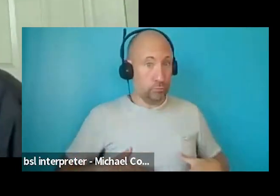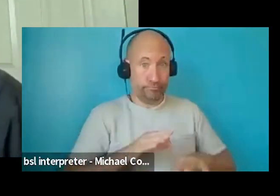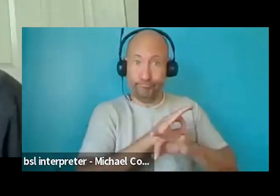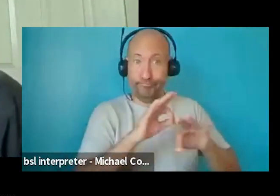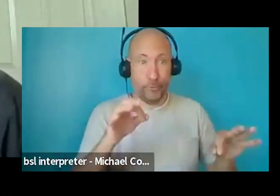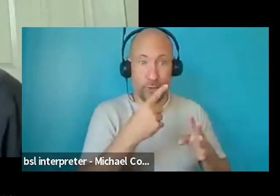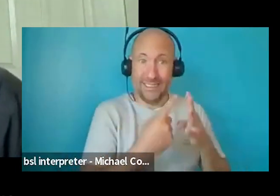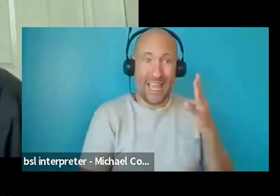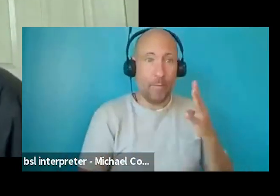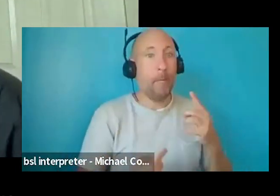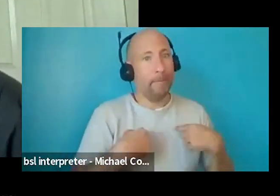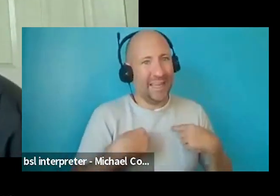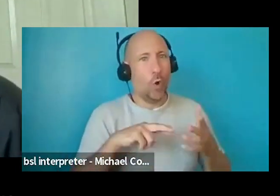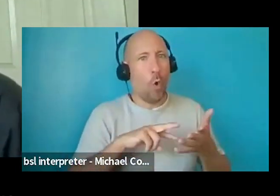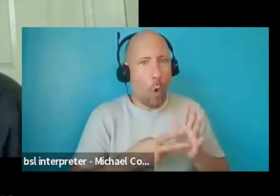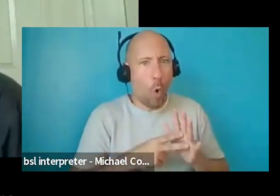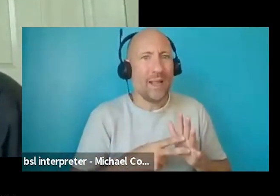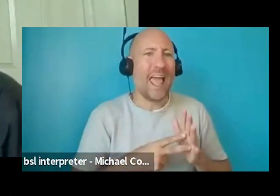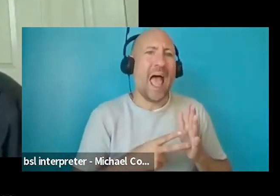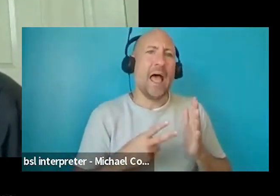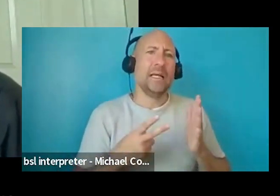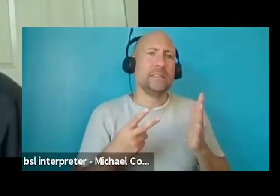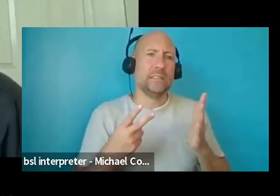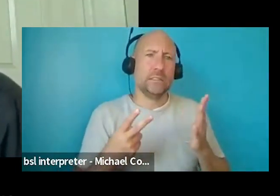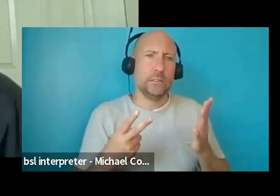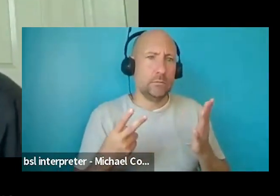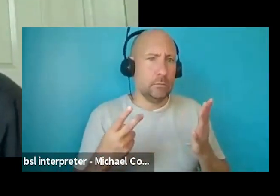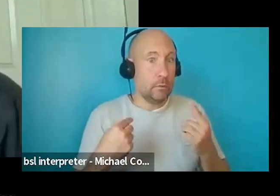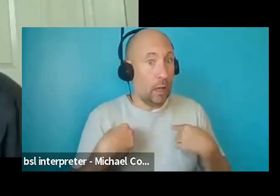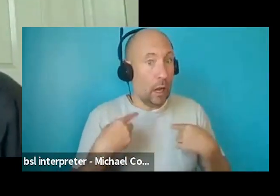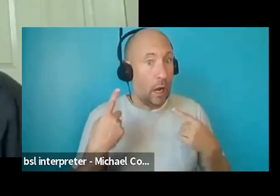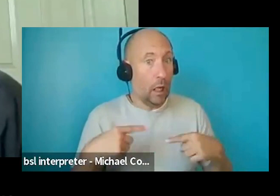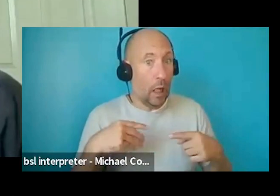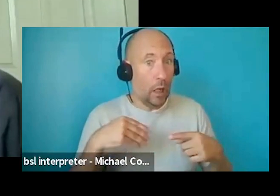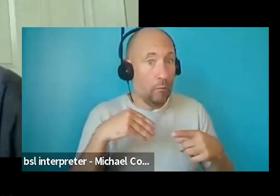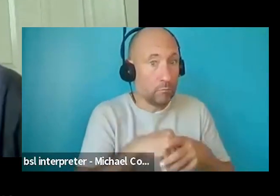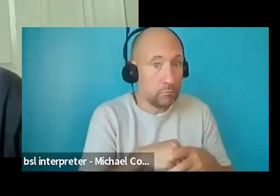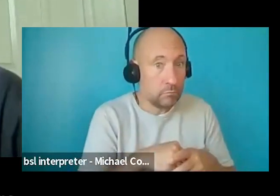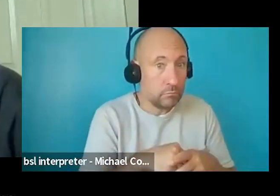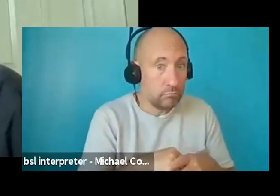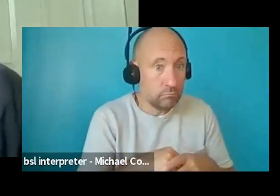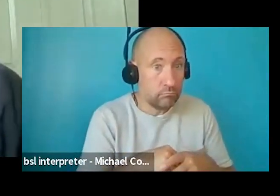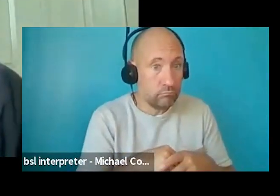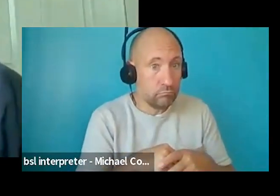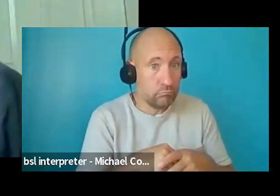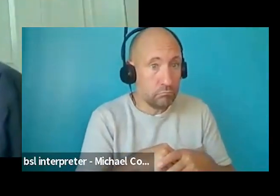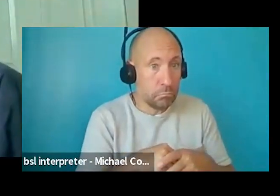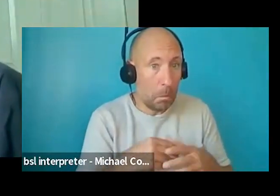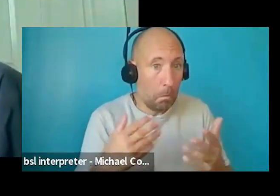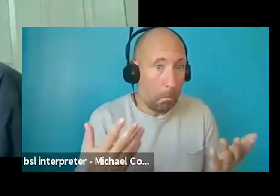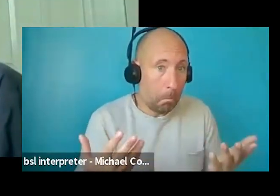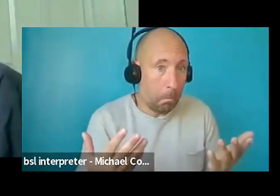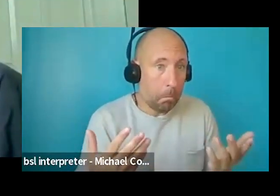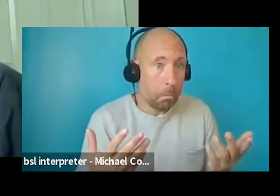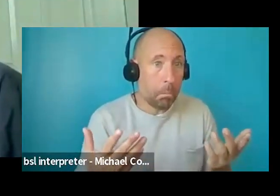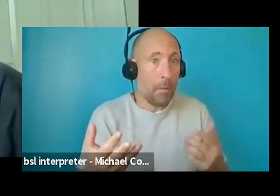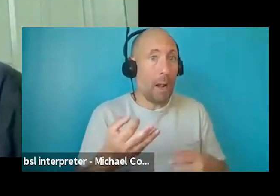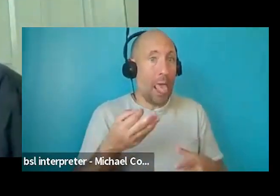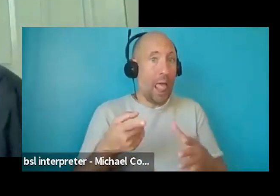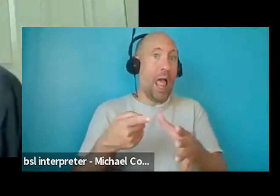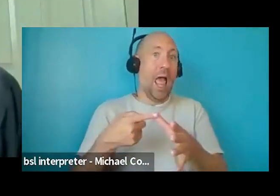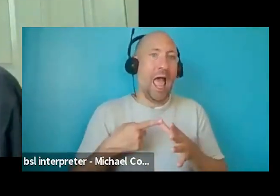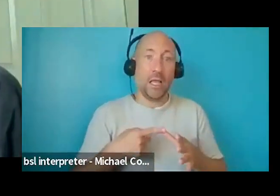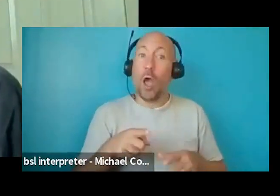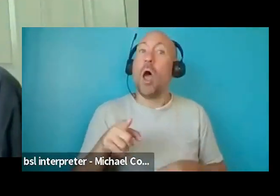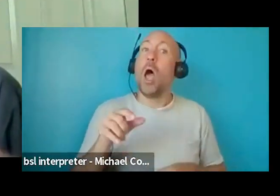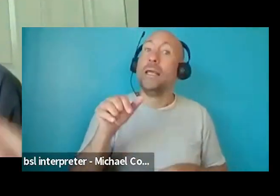organizer promoter affects the minimum percentage of representation indicated. Thank you. So Alessandro, I think it's